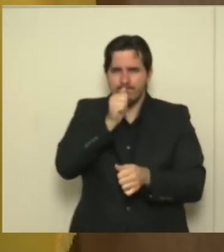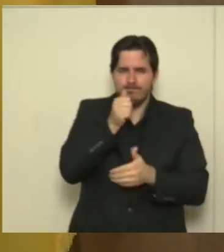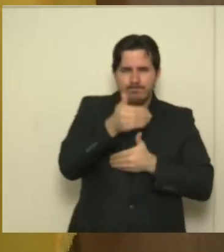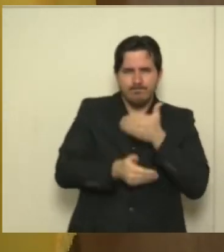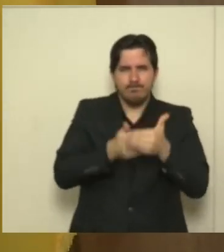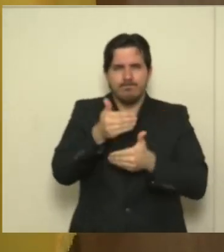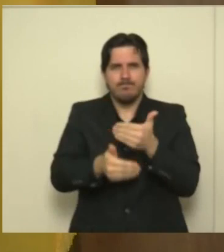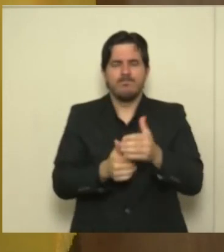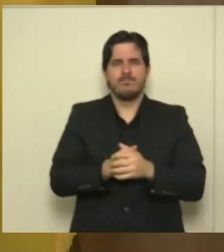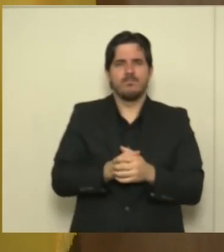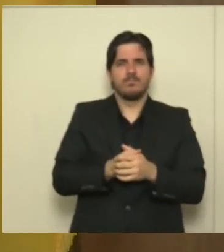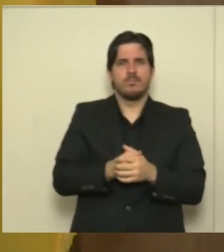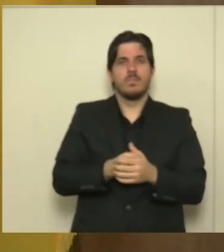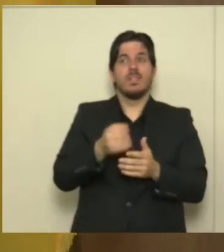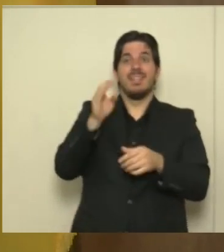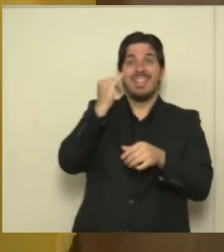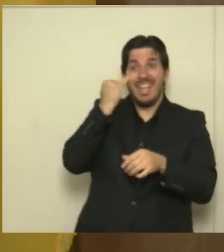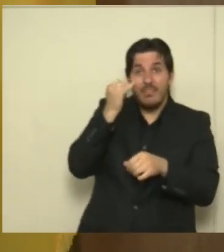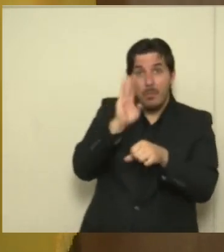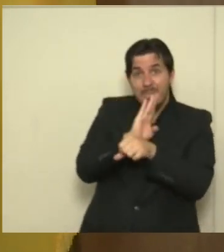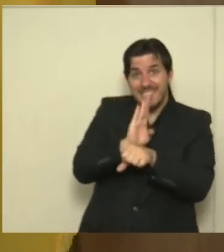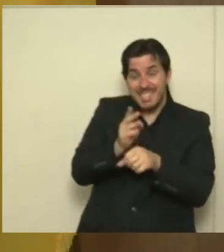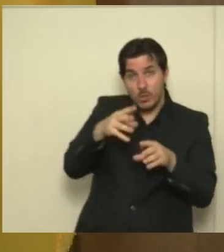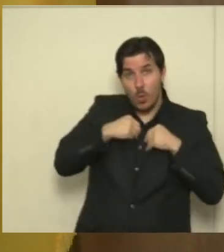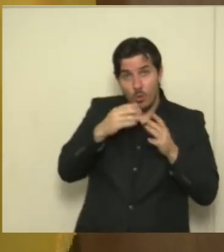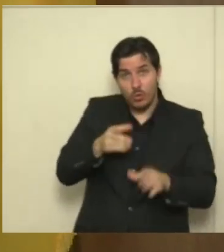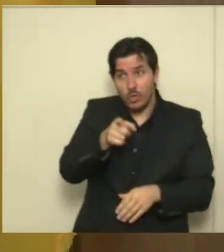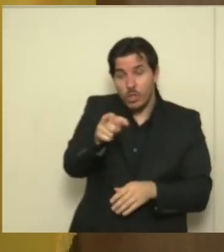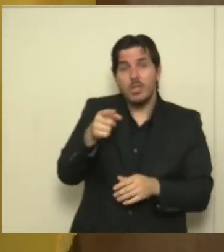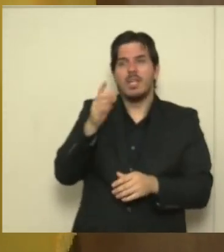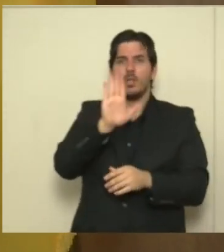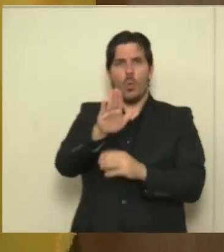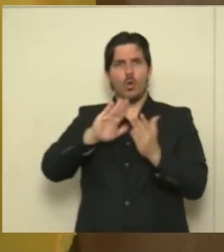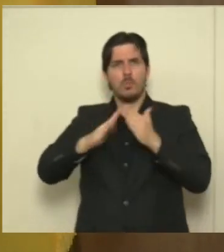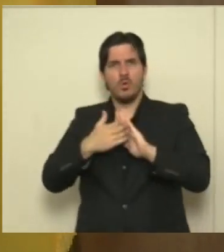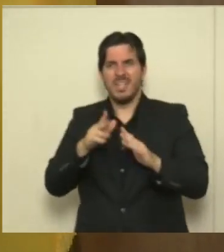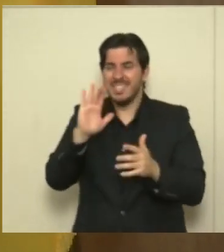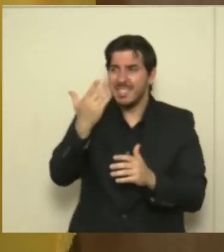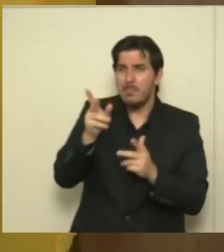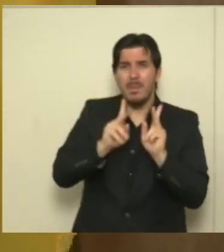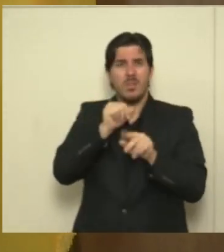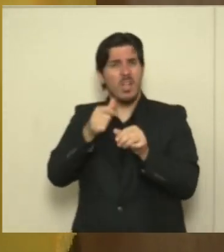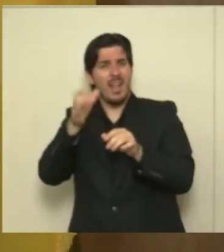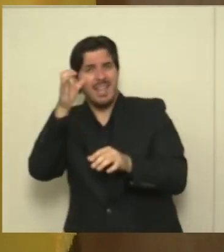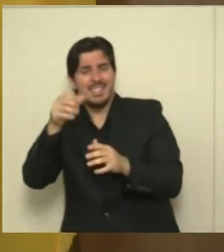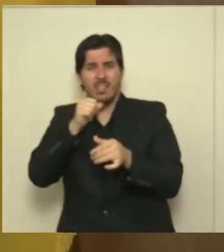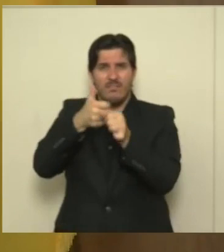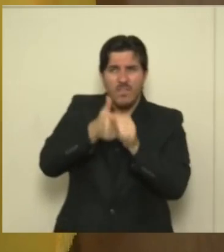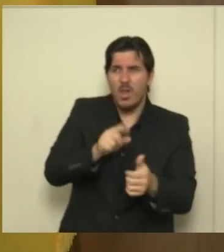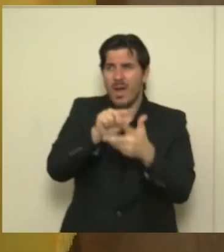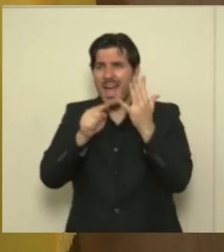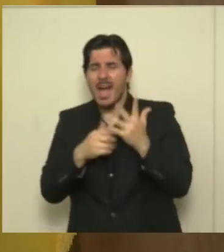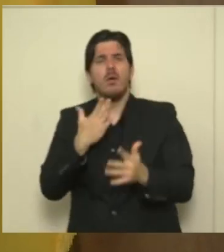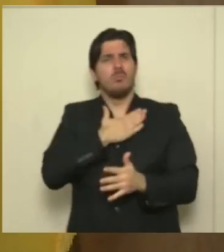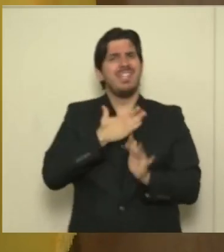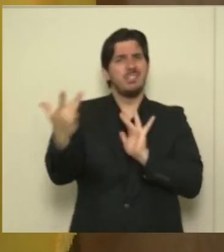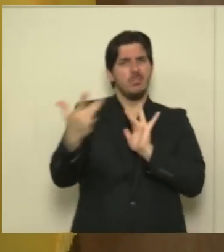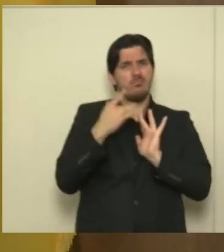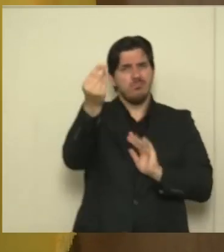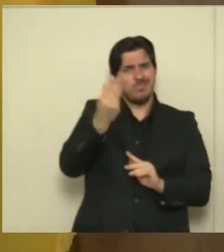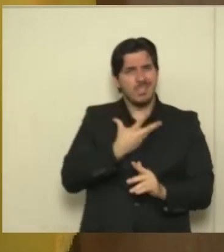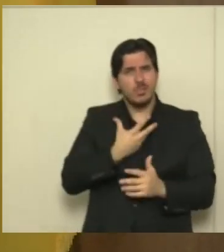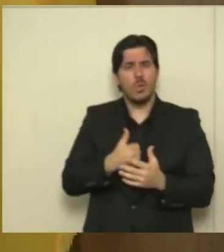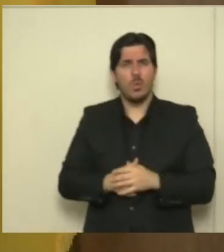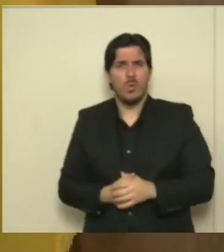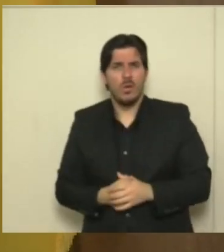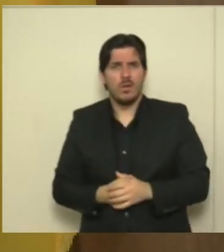it's difficult in your communities, reach out to us. Maybe there are things we can do. New Mexicans, get tested. The more I know about where we have a